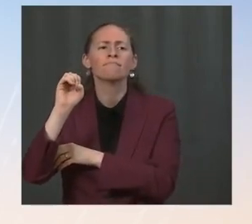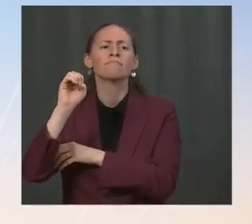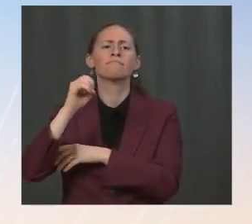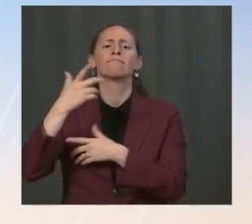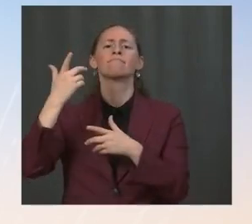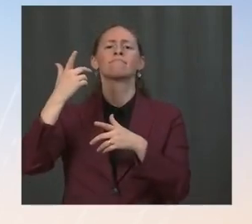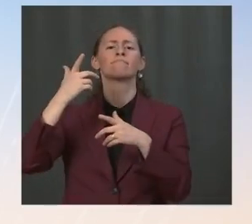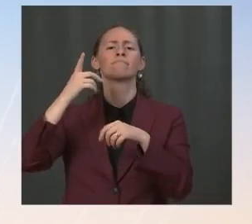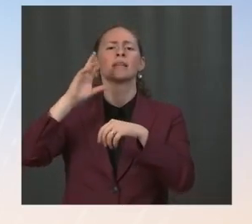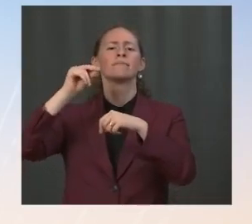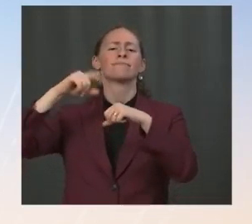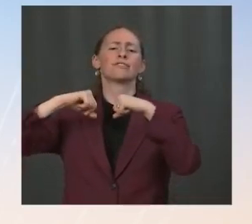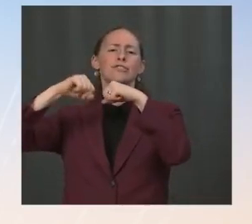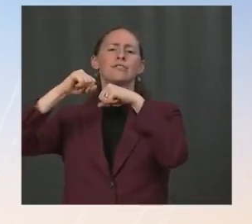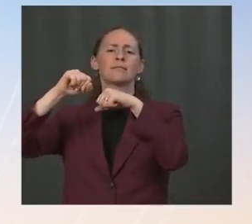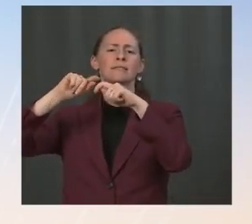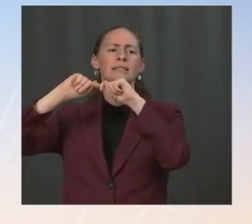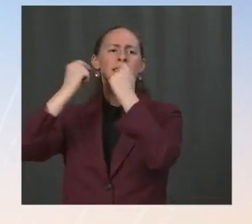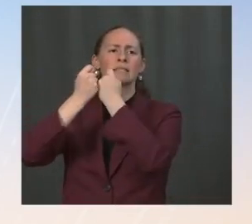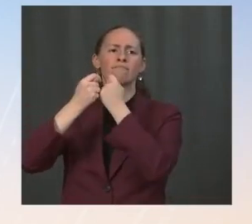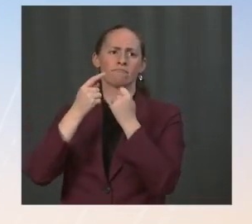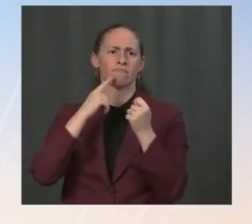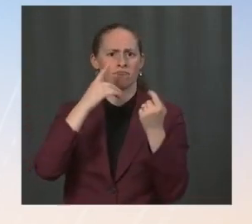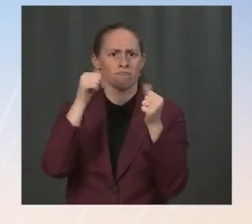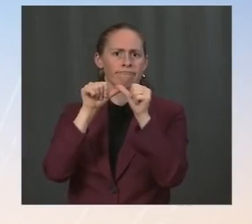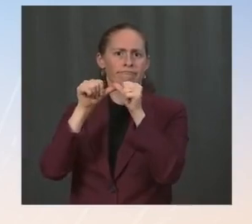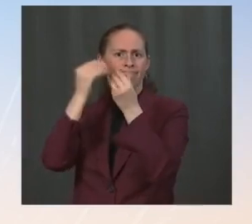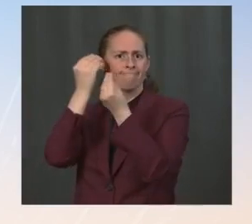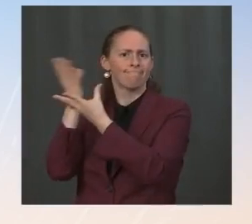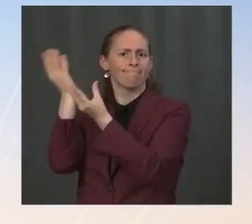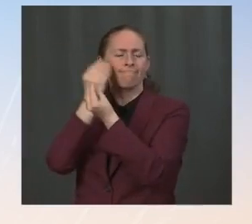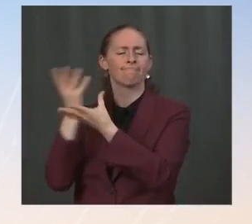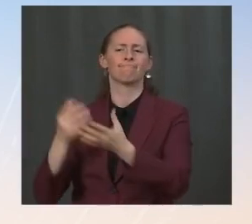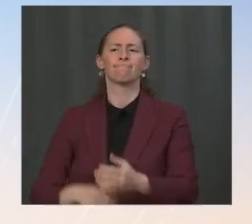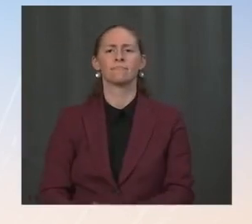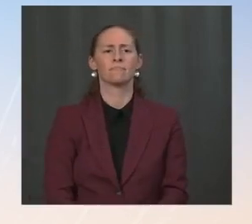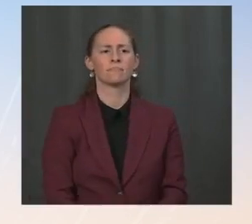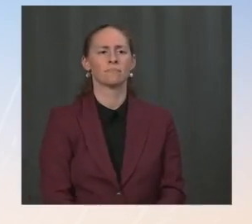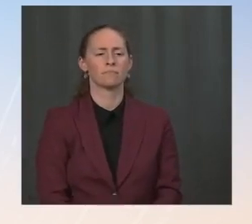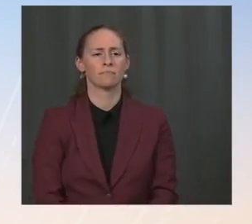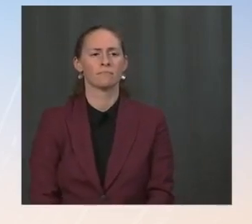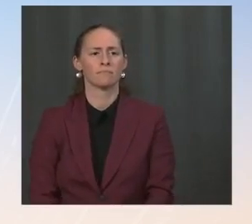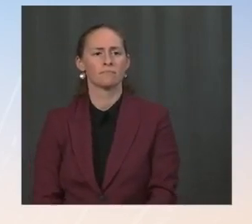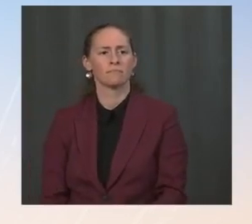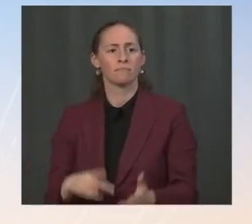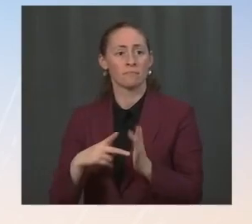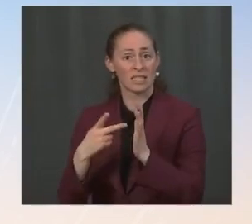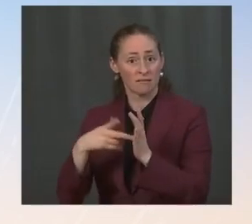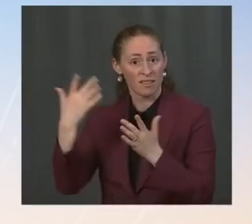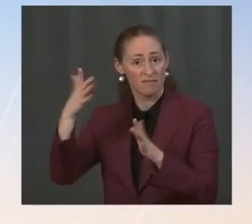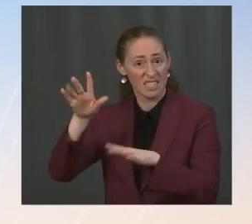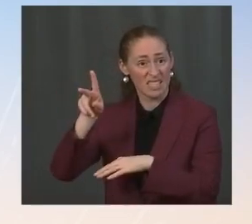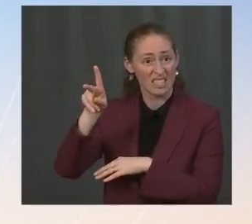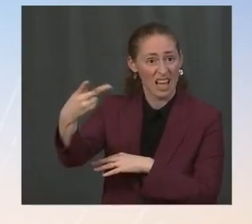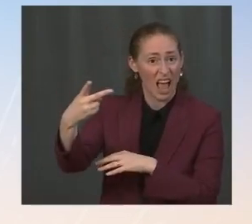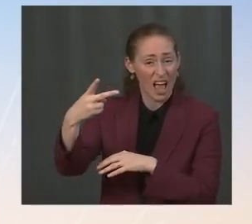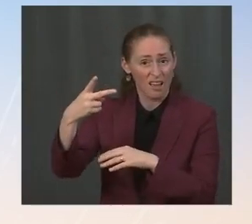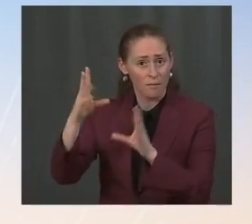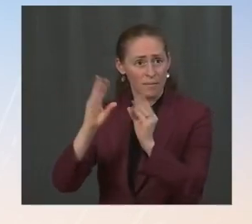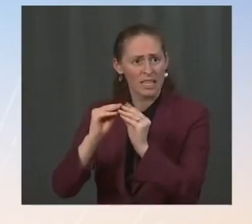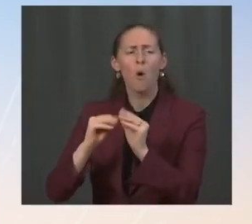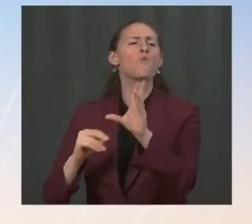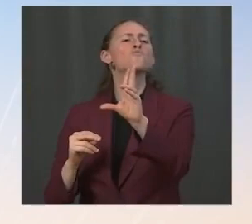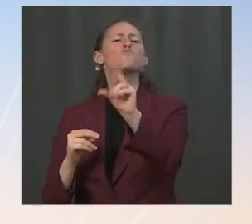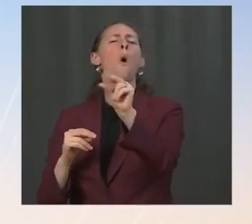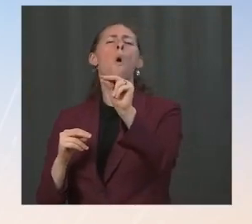receiving updates on what's happening on the ground. Was there ever a second meeting of that entire national security team with the president in the sit room again? No, this was just regular ongoing